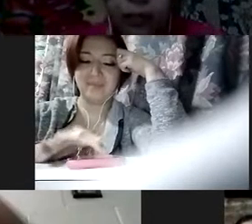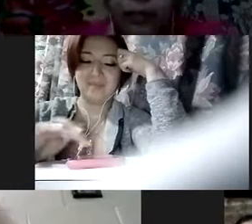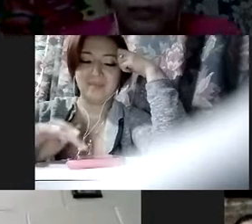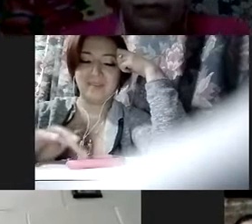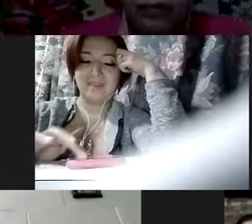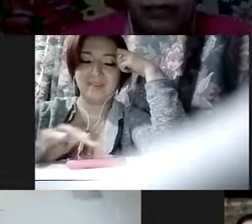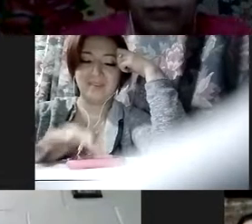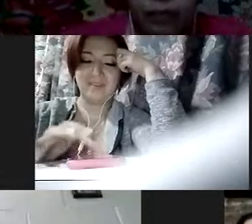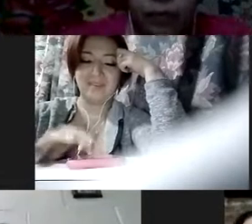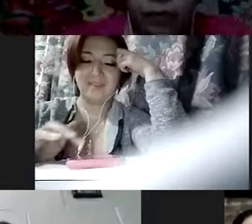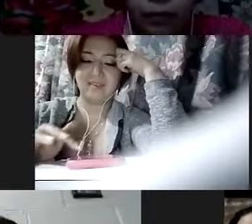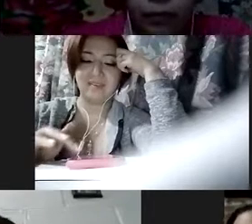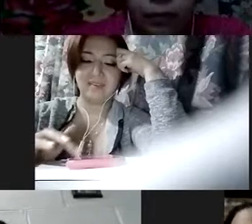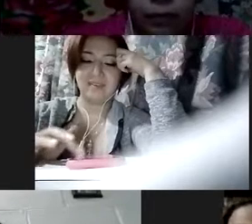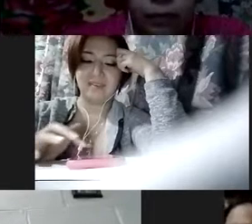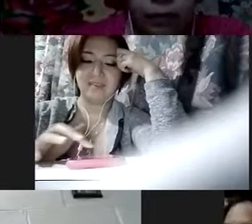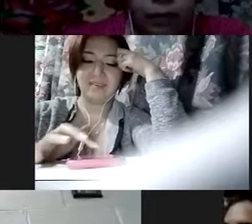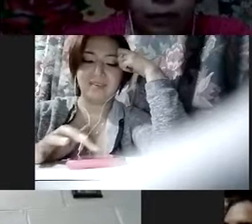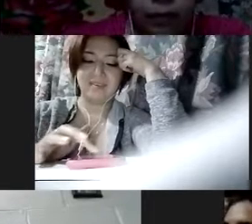that I prepared for you.